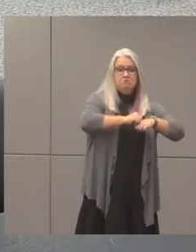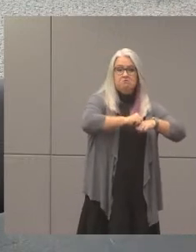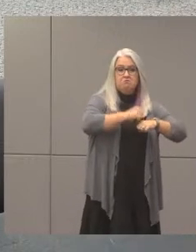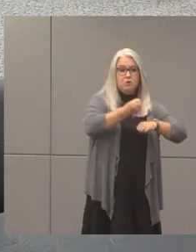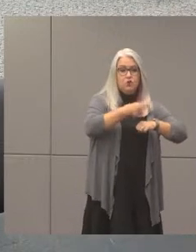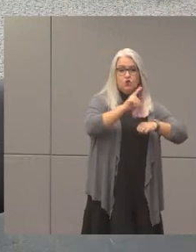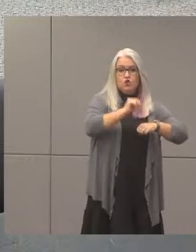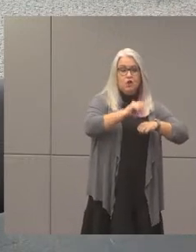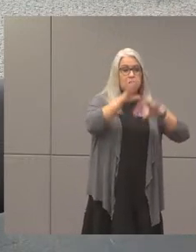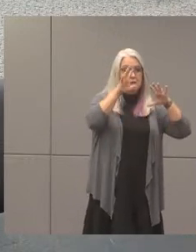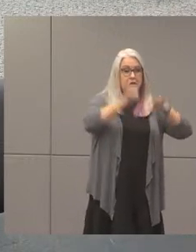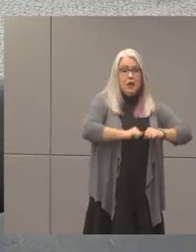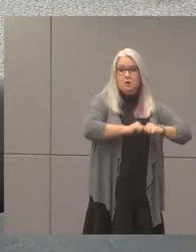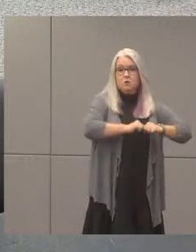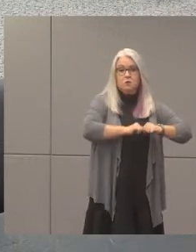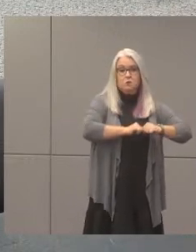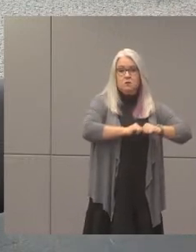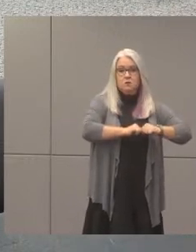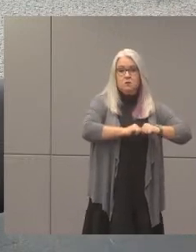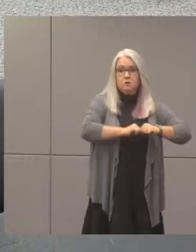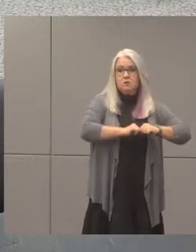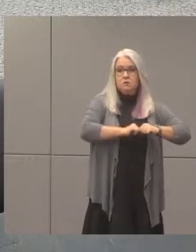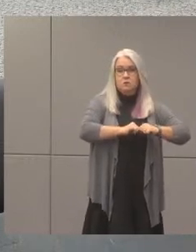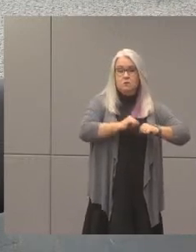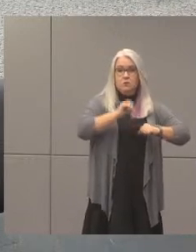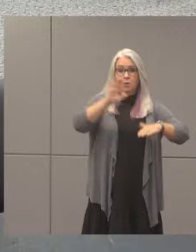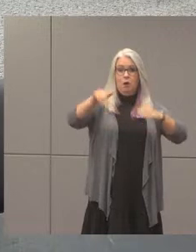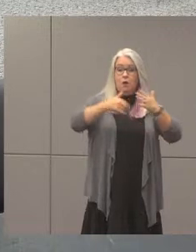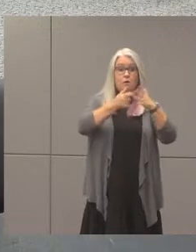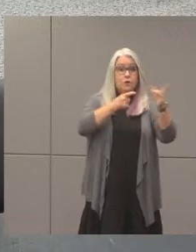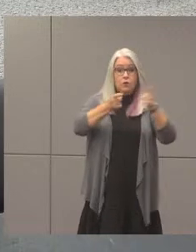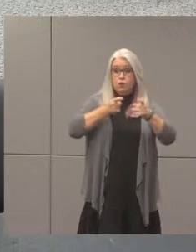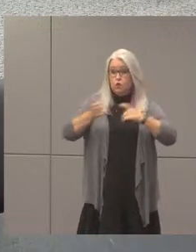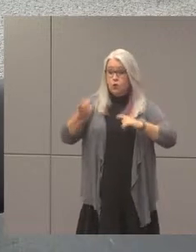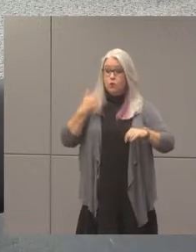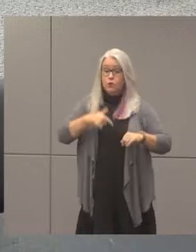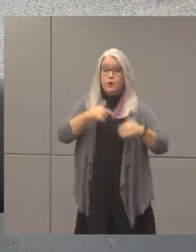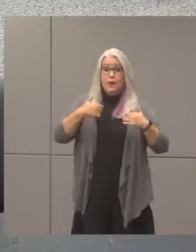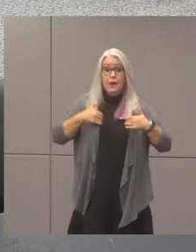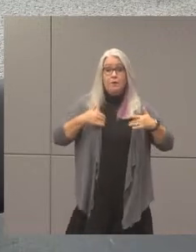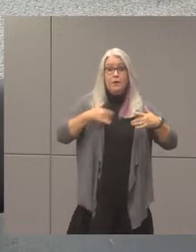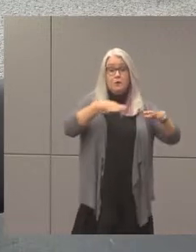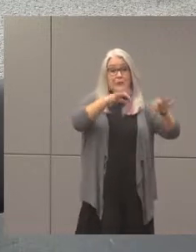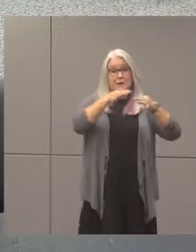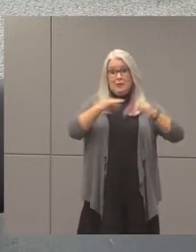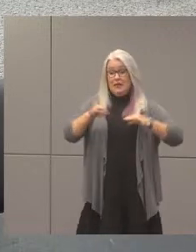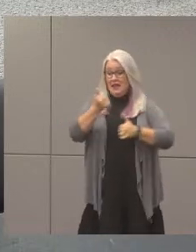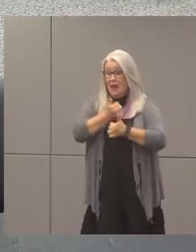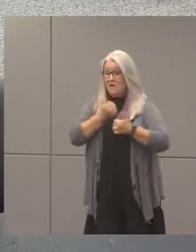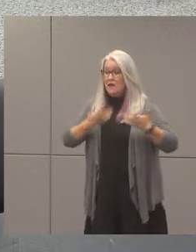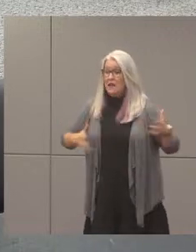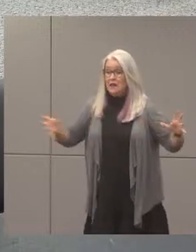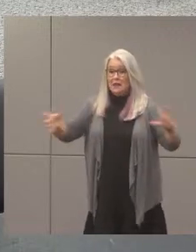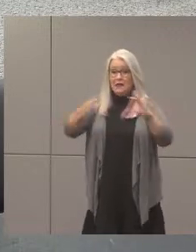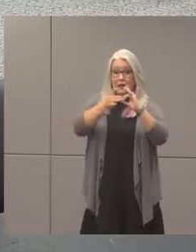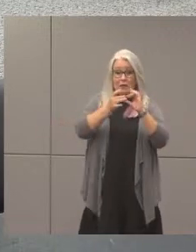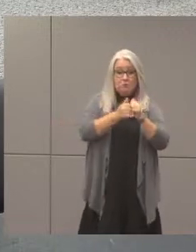And that means that they pretty much shut down most of all the controls that we have that was explained to you, everything that's attached to Java.